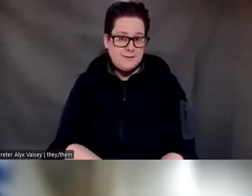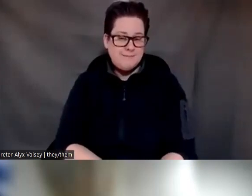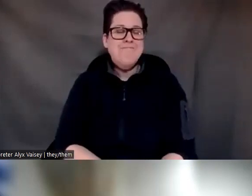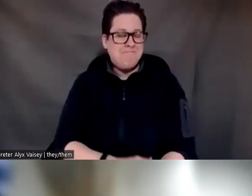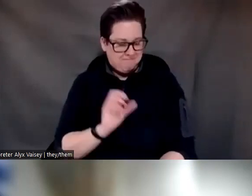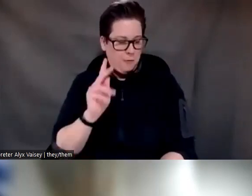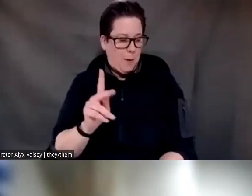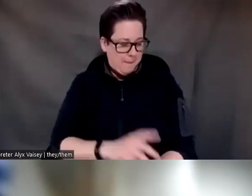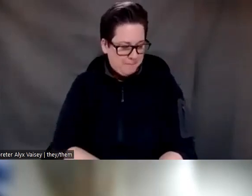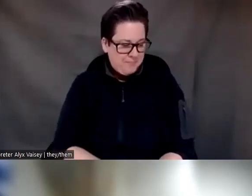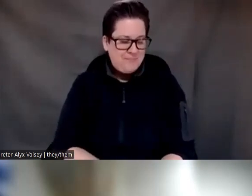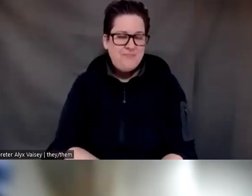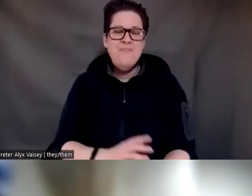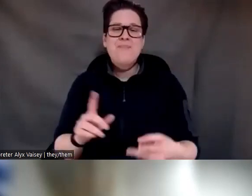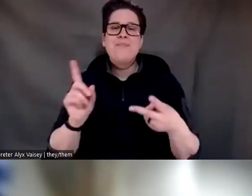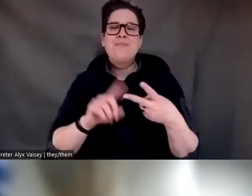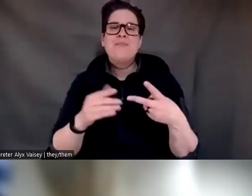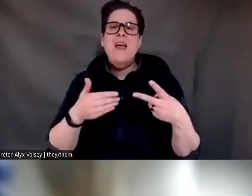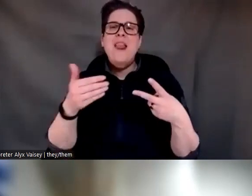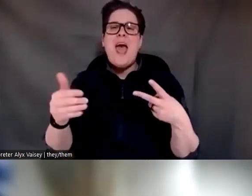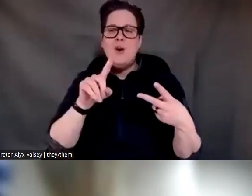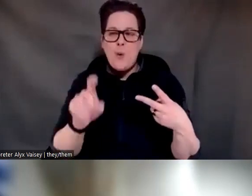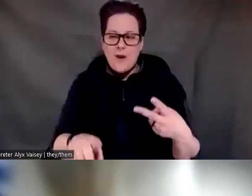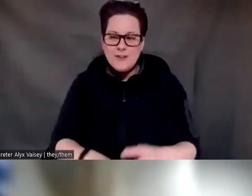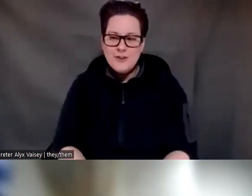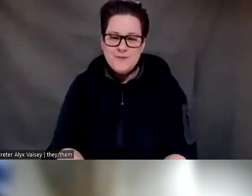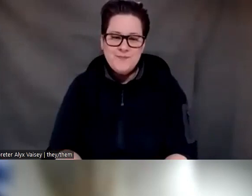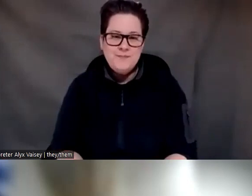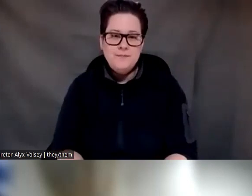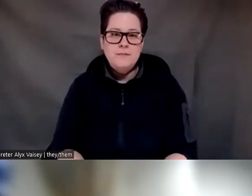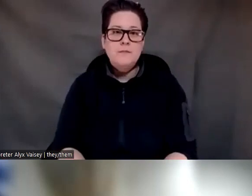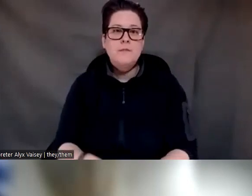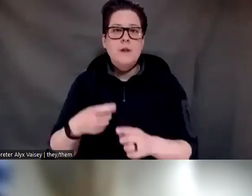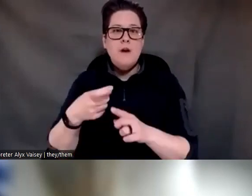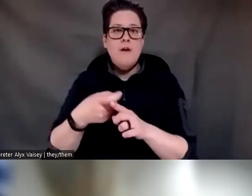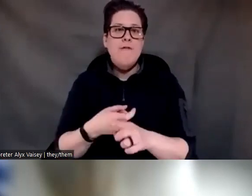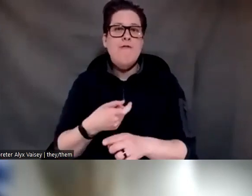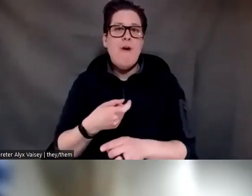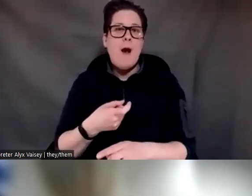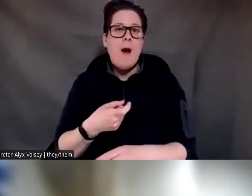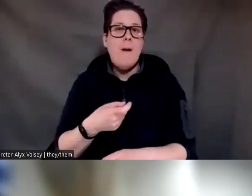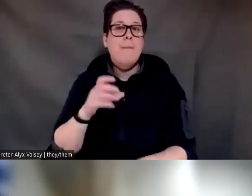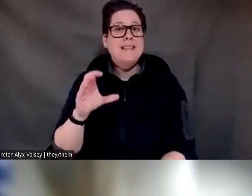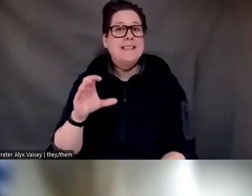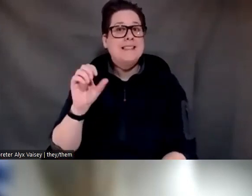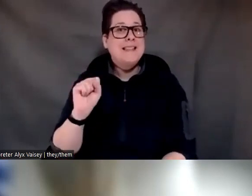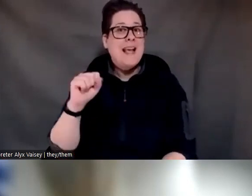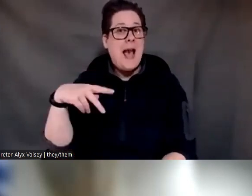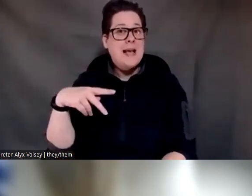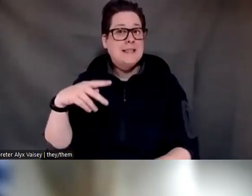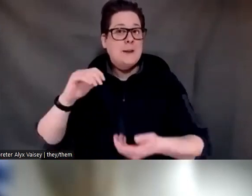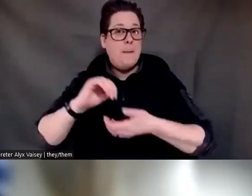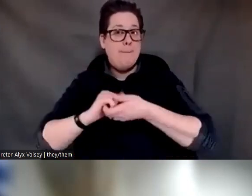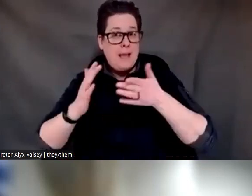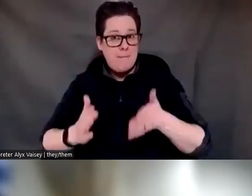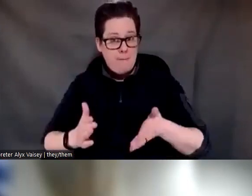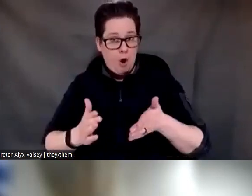Okay, so on to our next question. This comes from one of our CSP partners